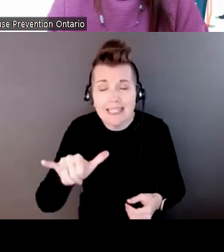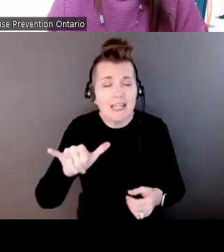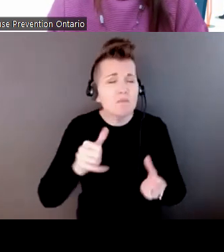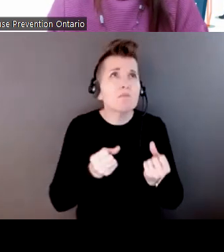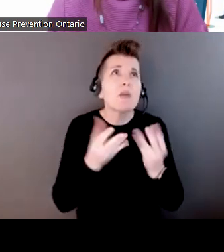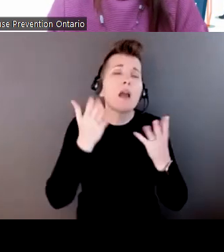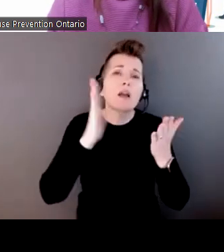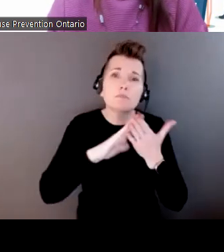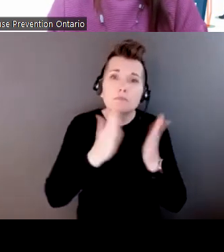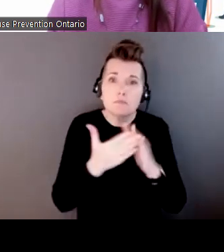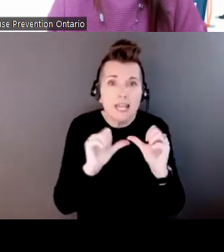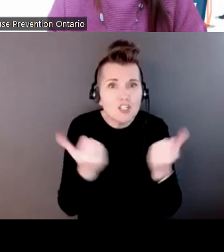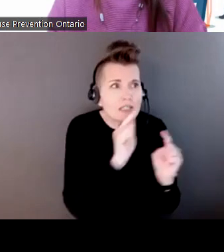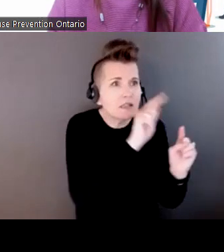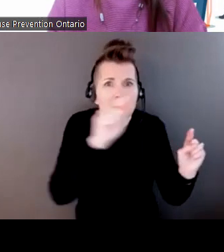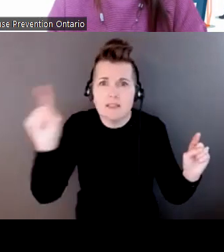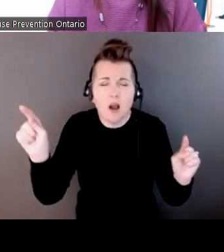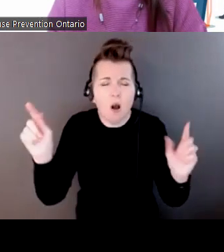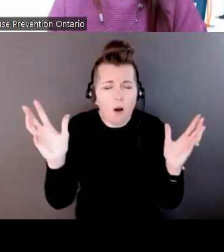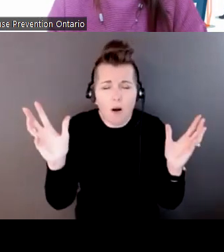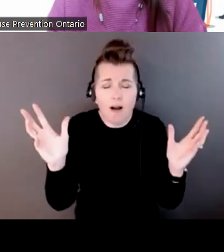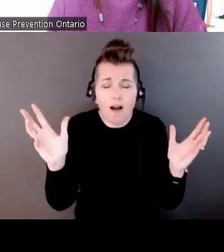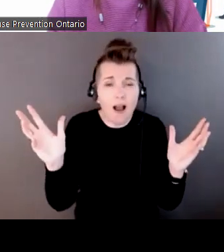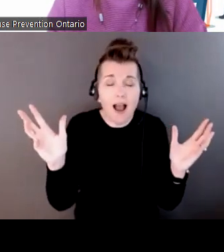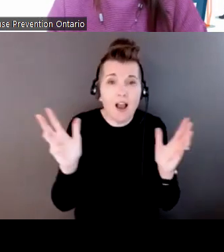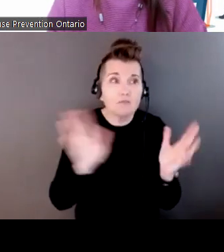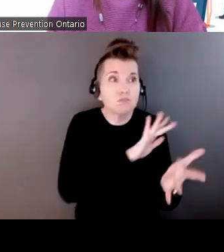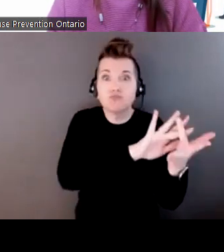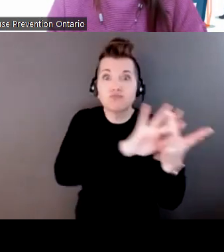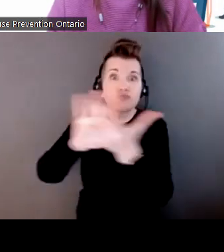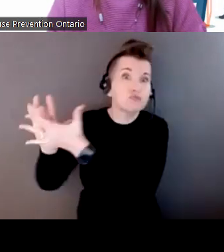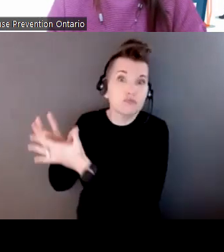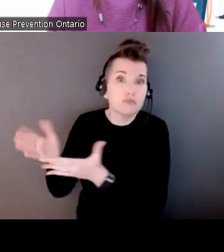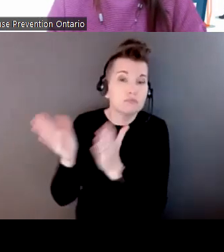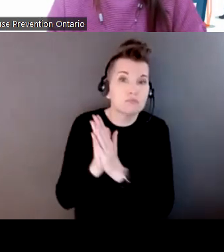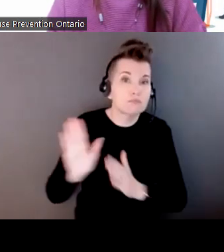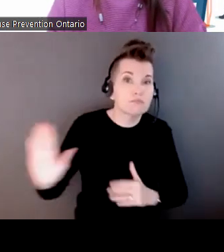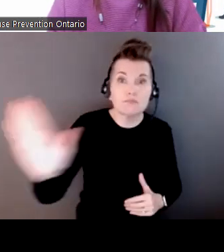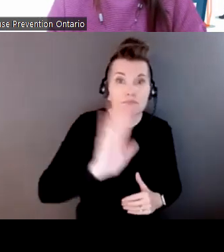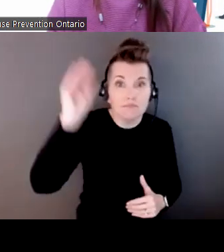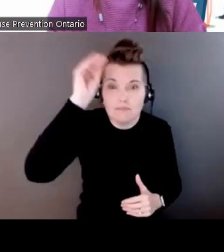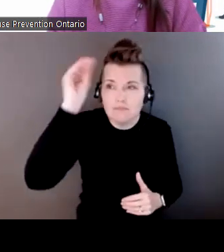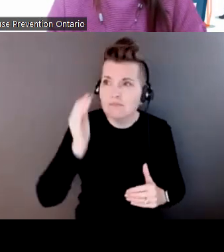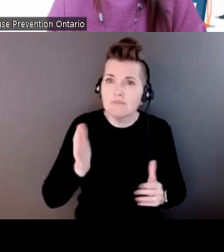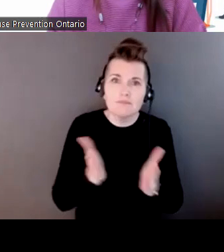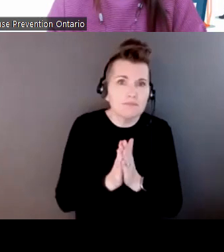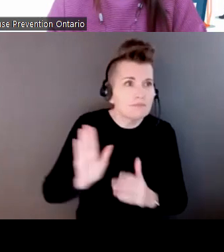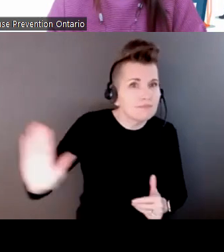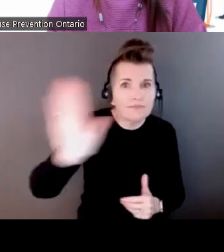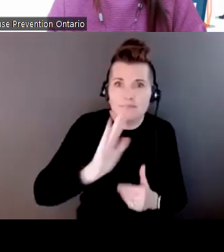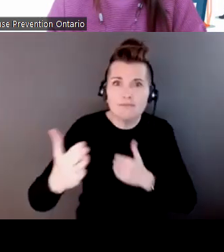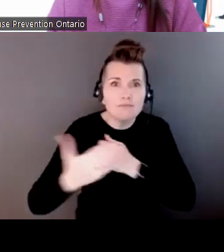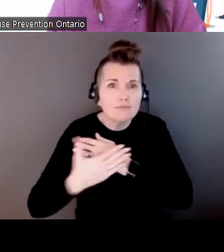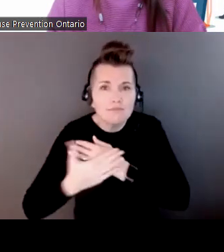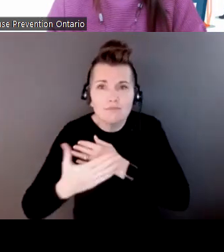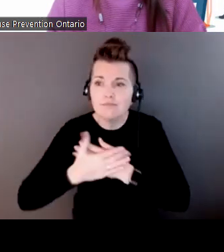like so many that I can't even list them all, that we can ask for advice and support,